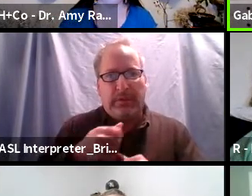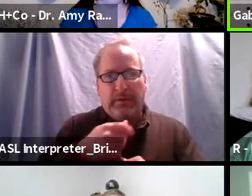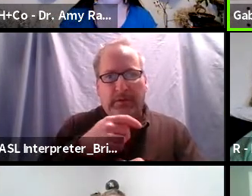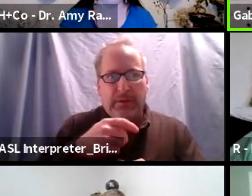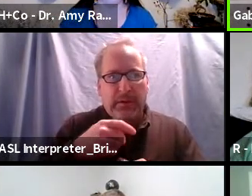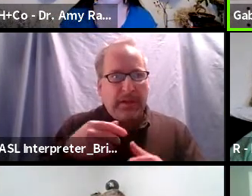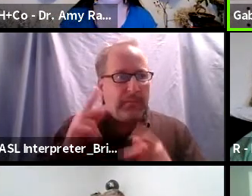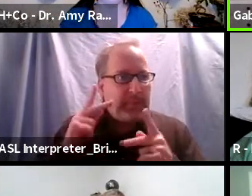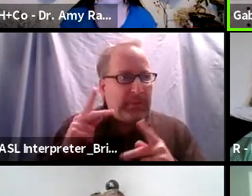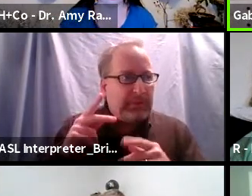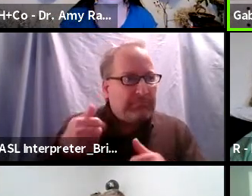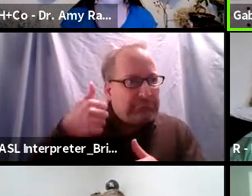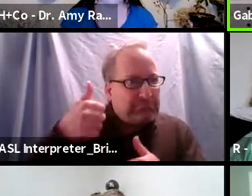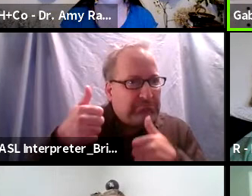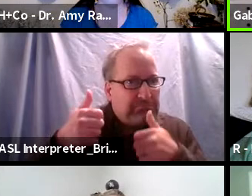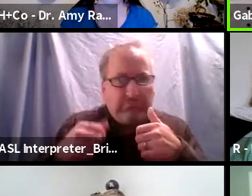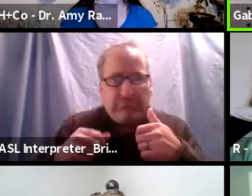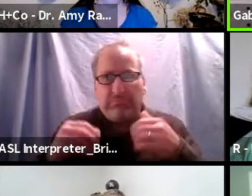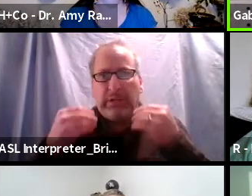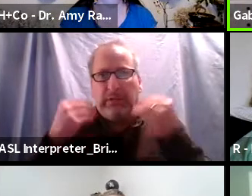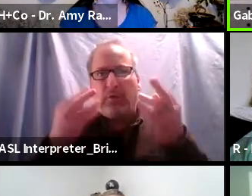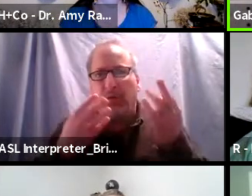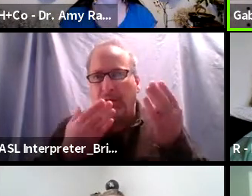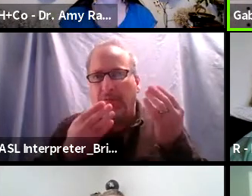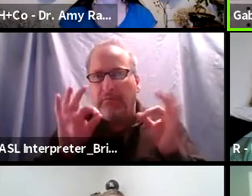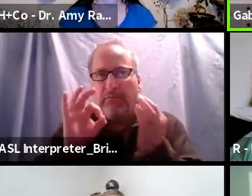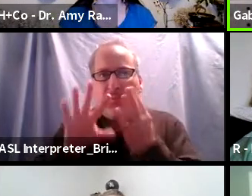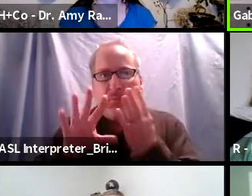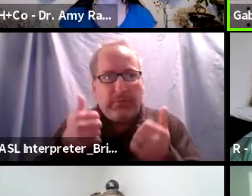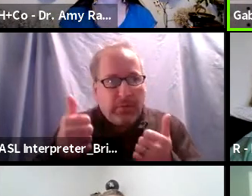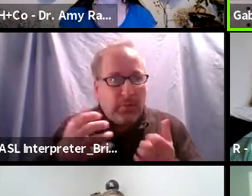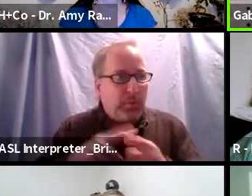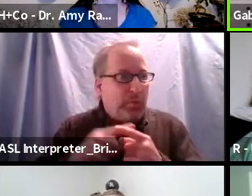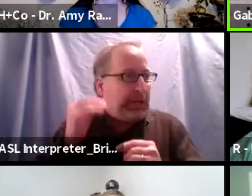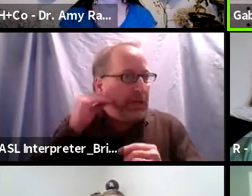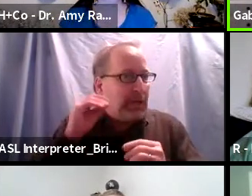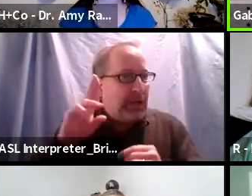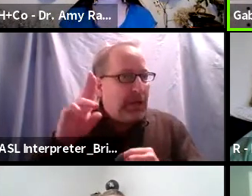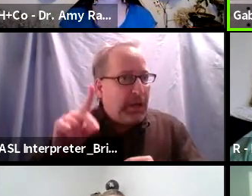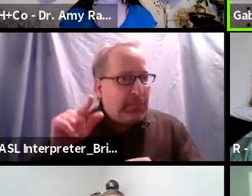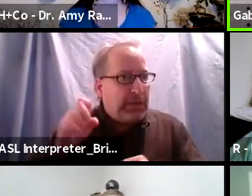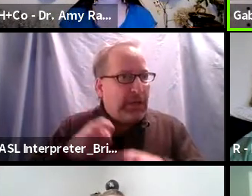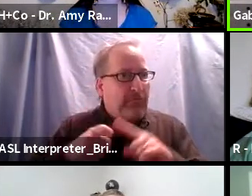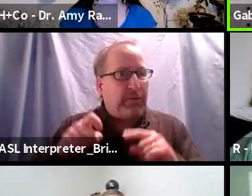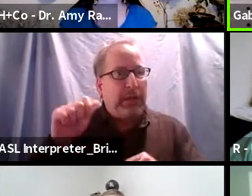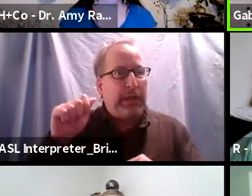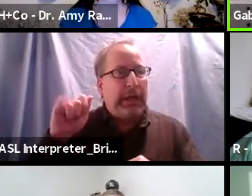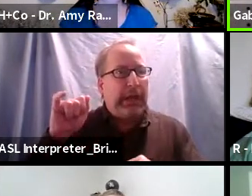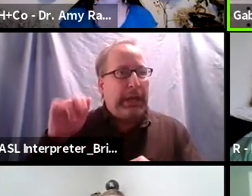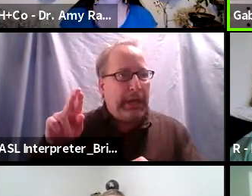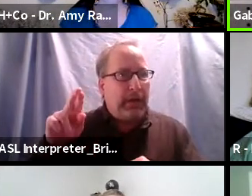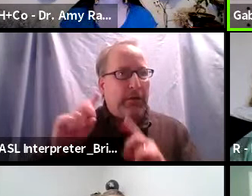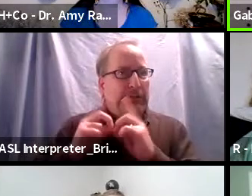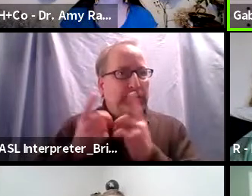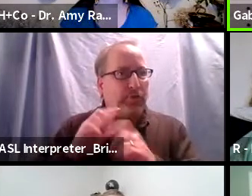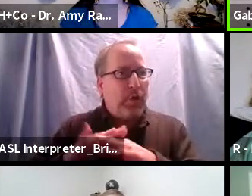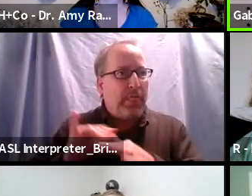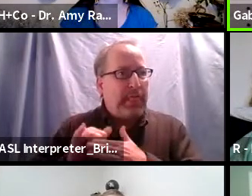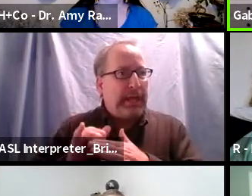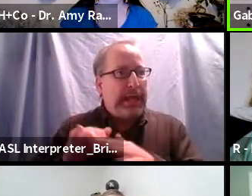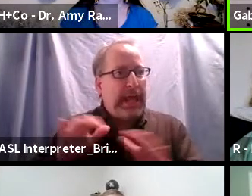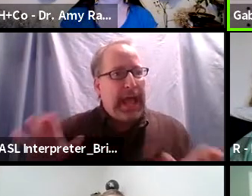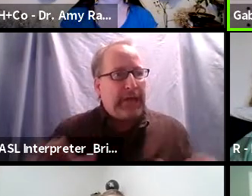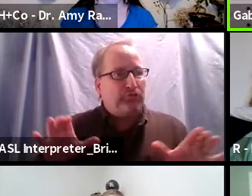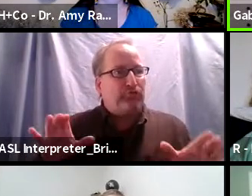people are at in terms of wanting to hear some updates from the Air District on the action item.